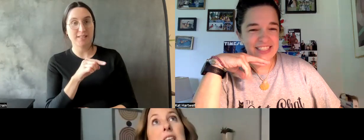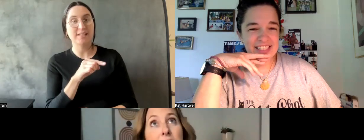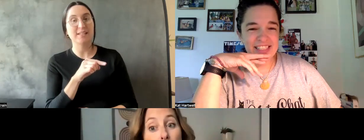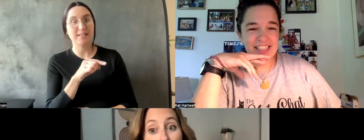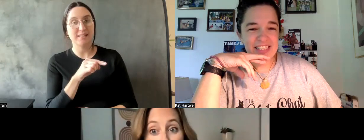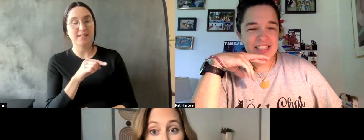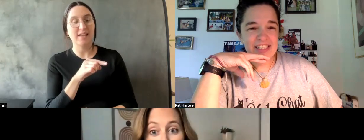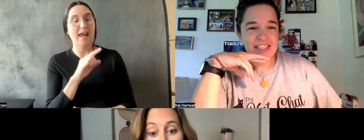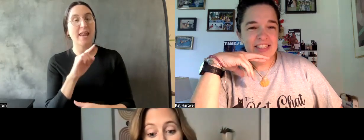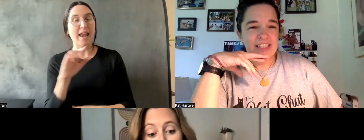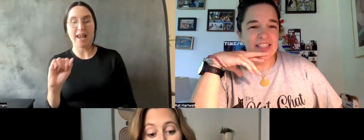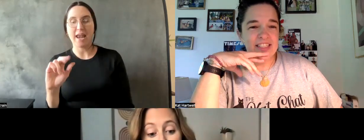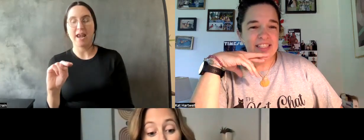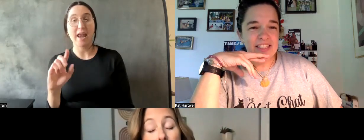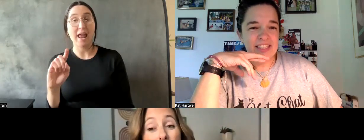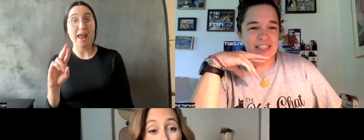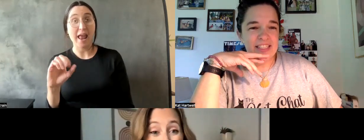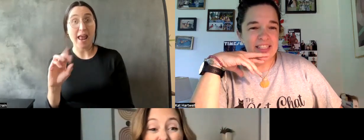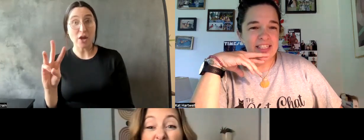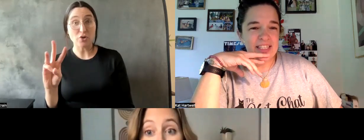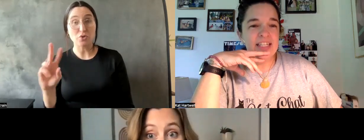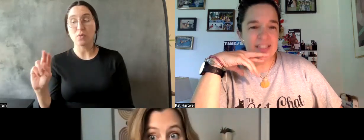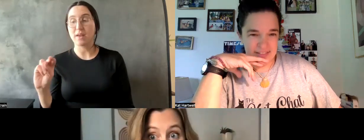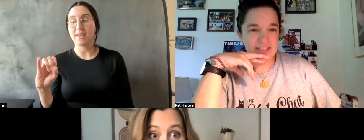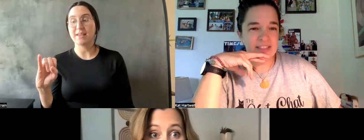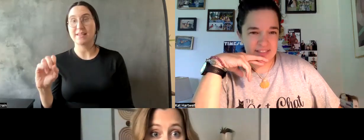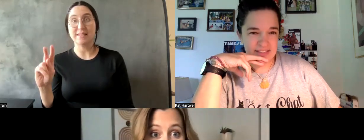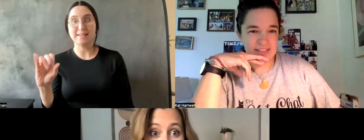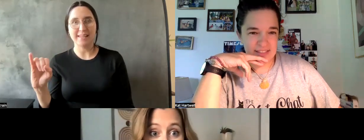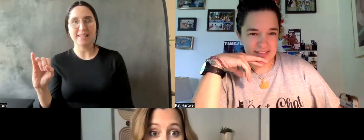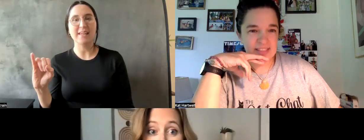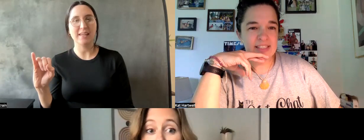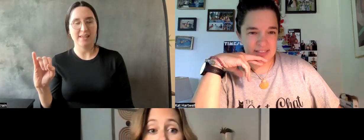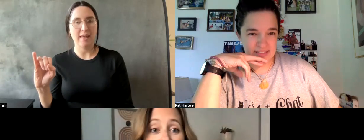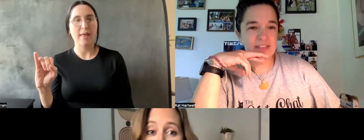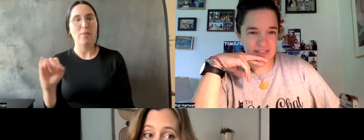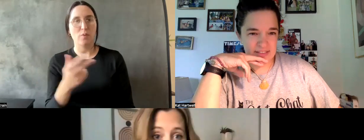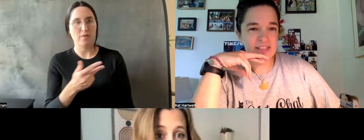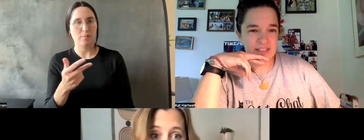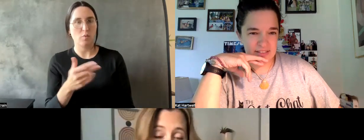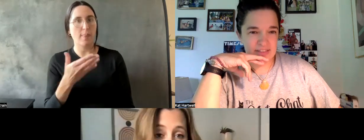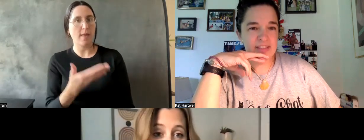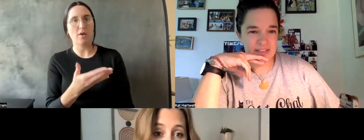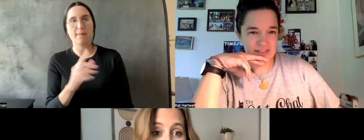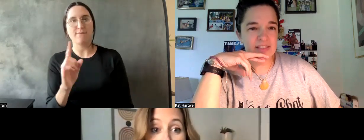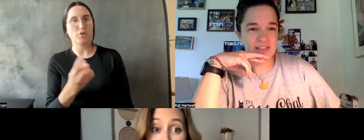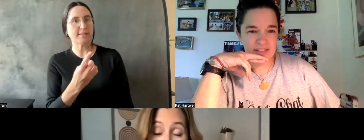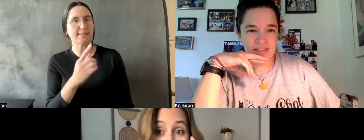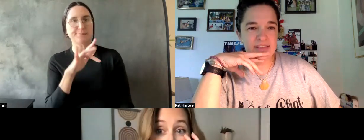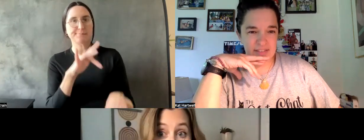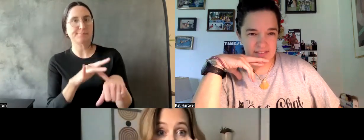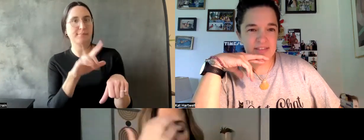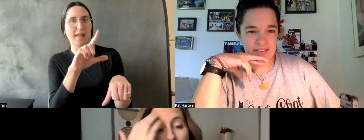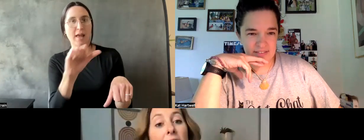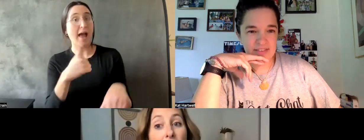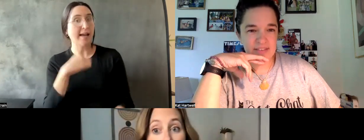Andrew and Nikki were my first 3 shoots and my very first time to Los Angeles. I had never been to California before. So this is